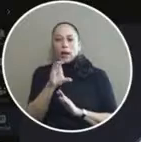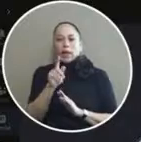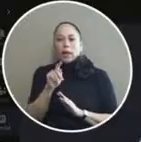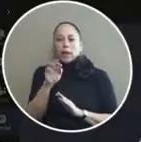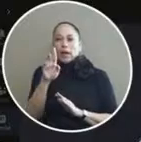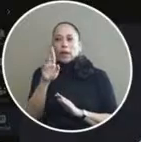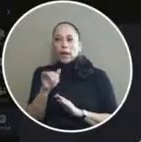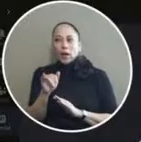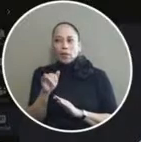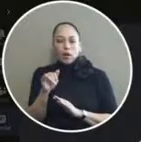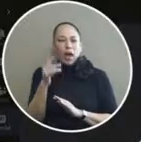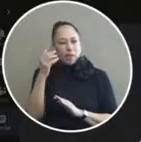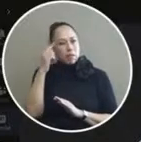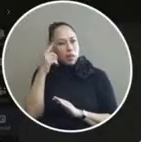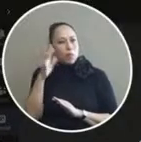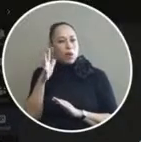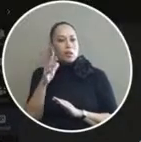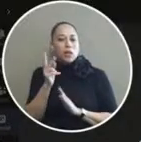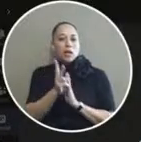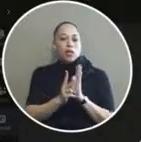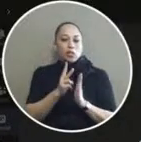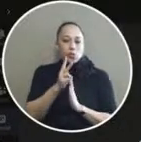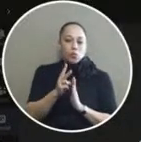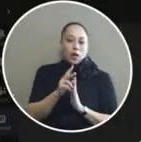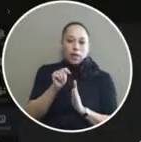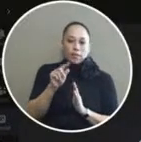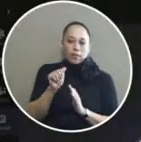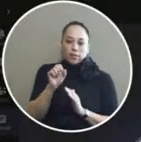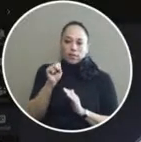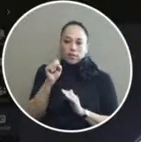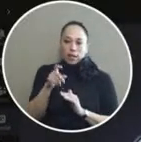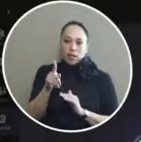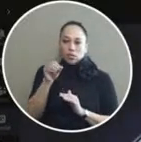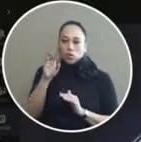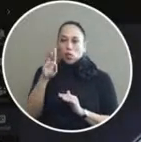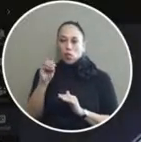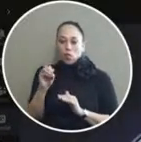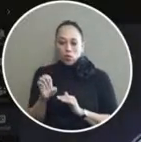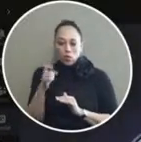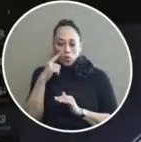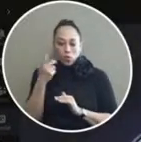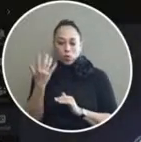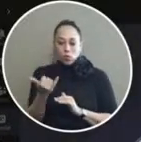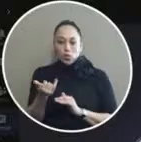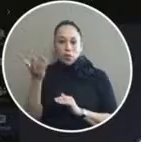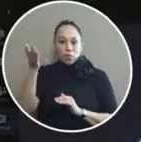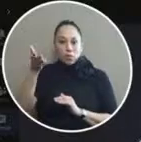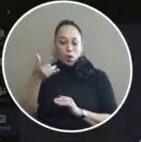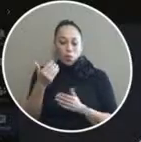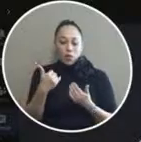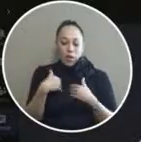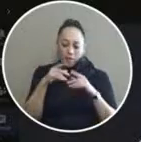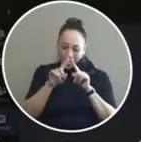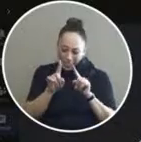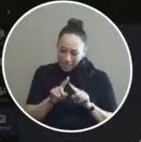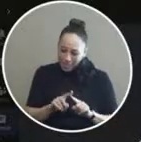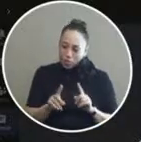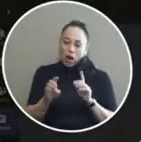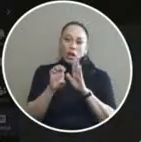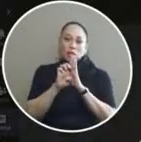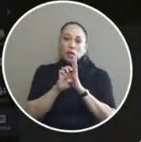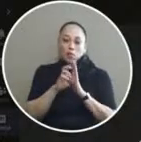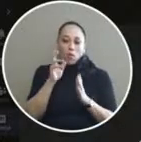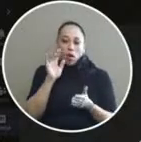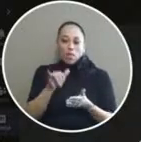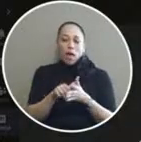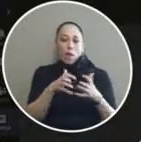I think it was about 2 hours, and it was about this community task force that's later on in today's presentation. We have multiple examples of those